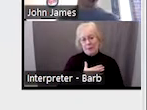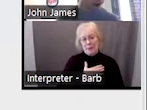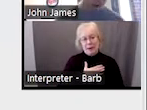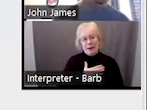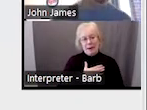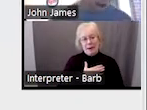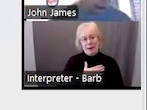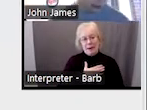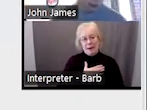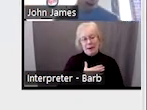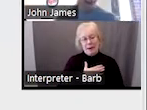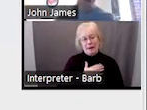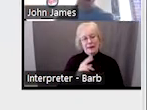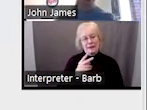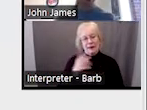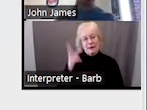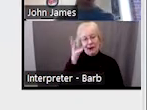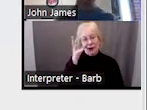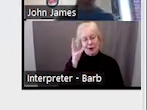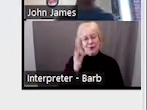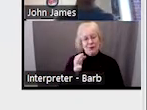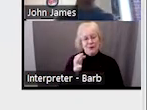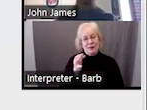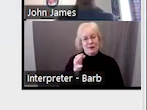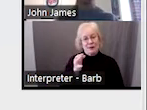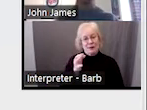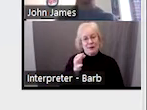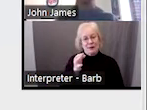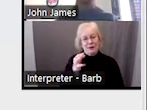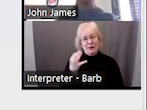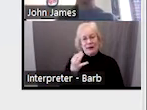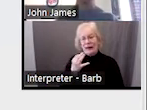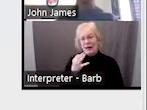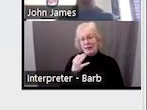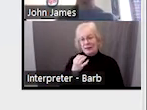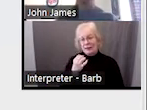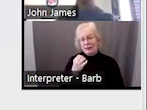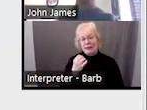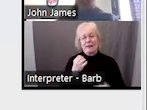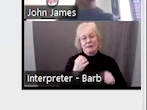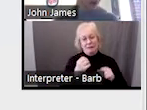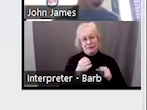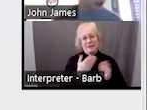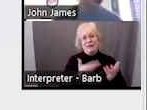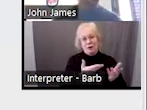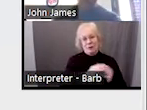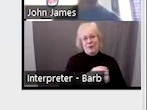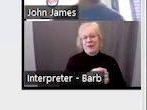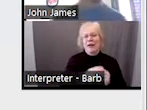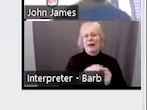yeah. Sounded great. We got it. Okay. Peach, how about you? Did you have any job